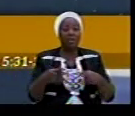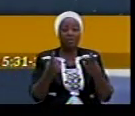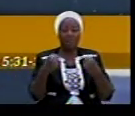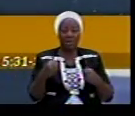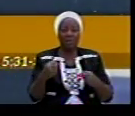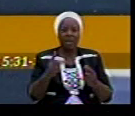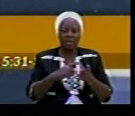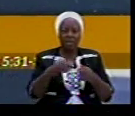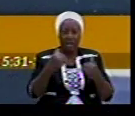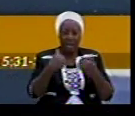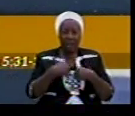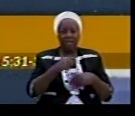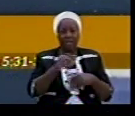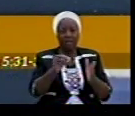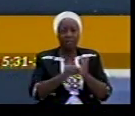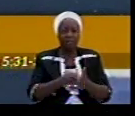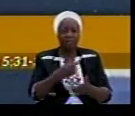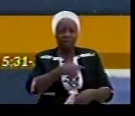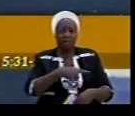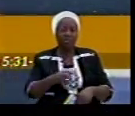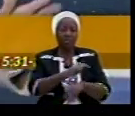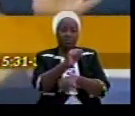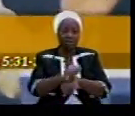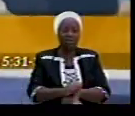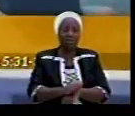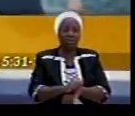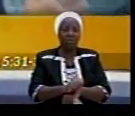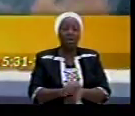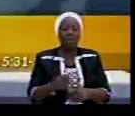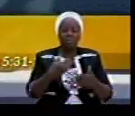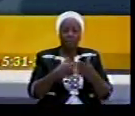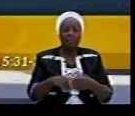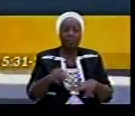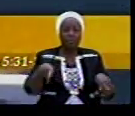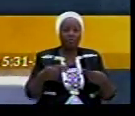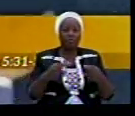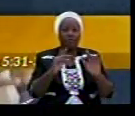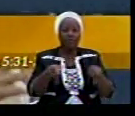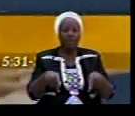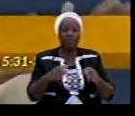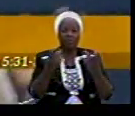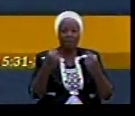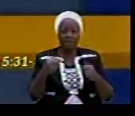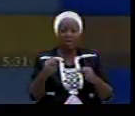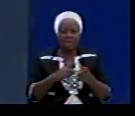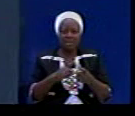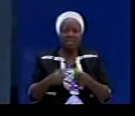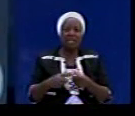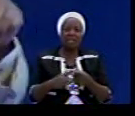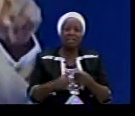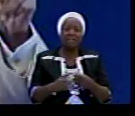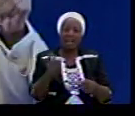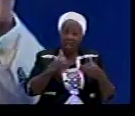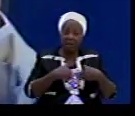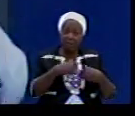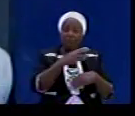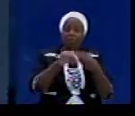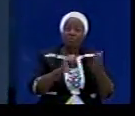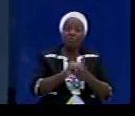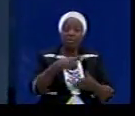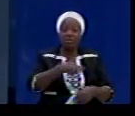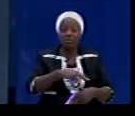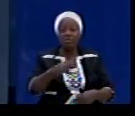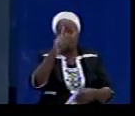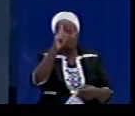traditions before Philip came. They had their religious dogma before Philip came. But the moment